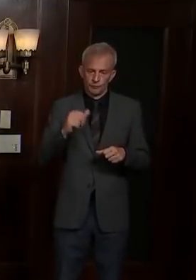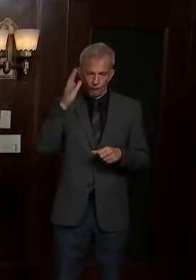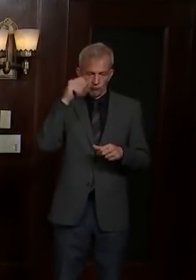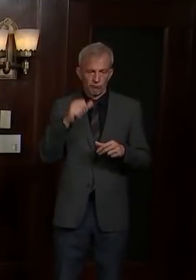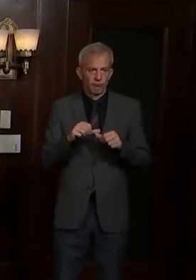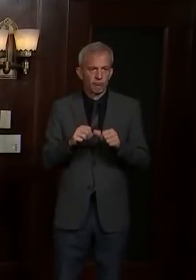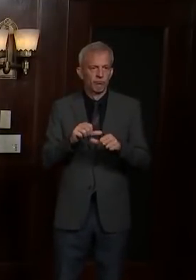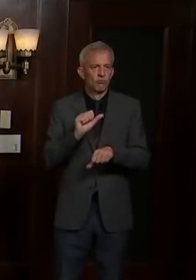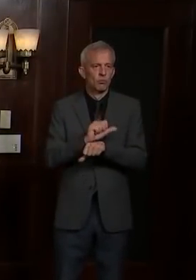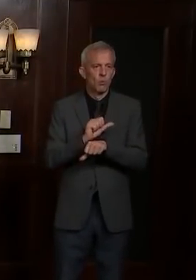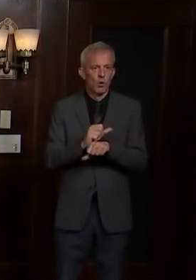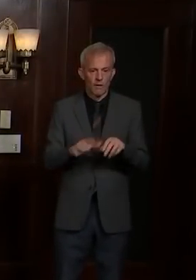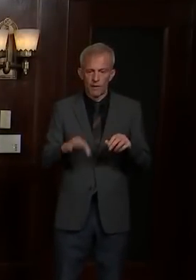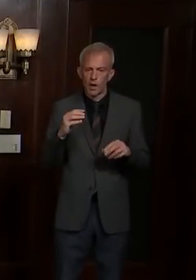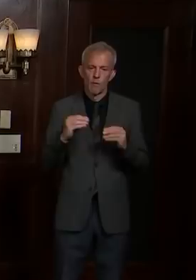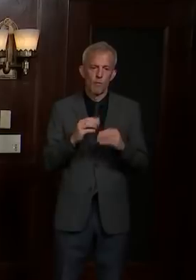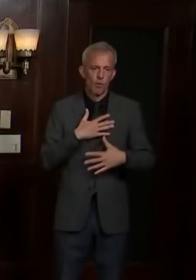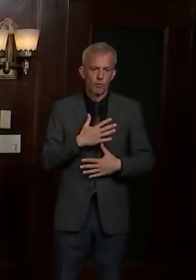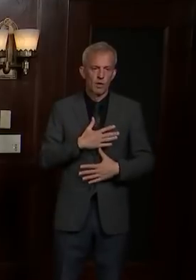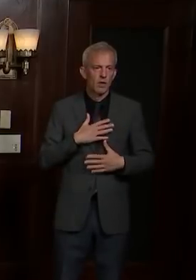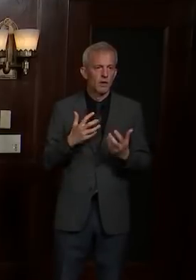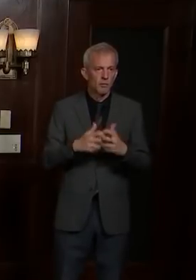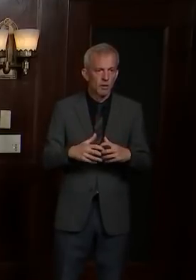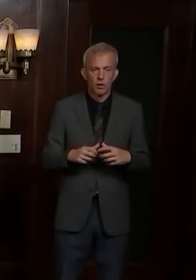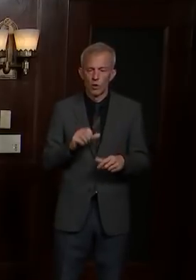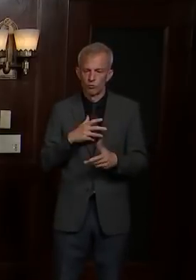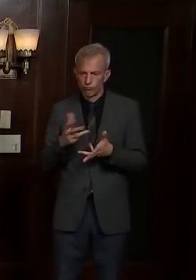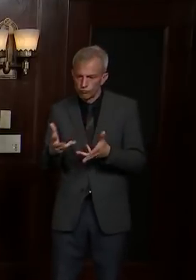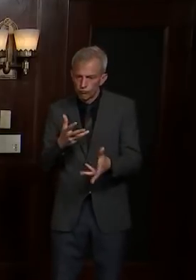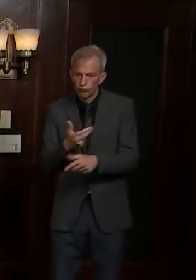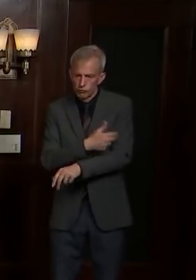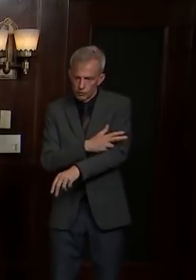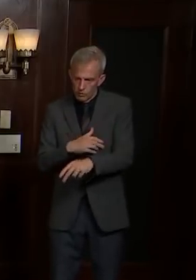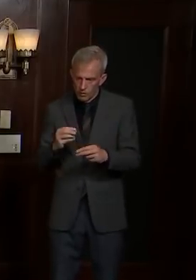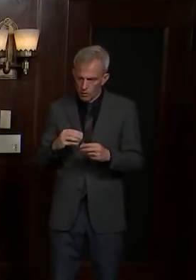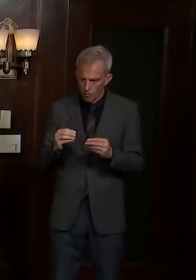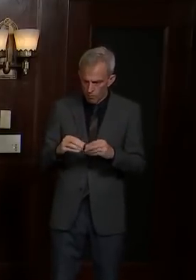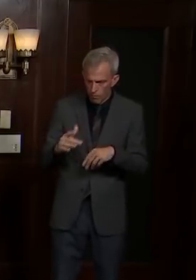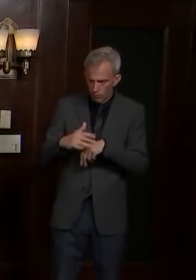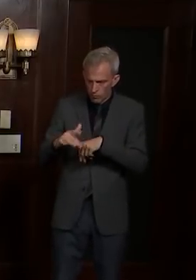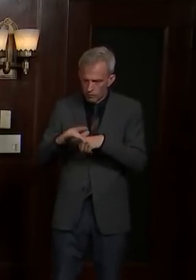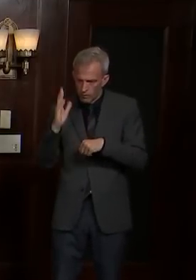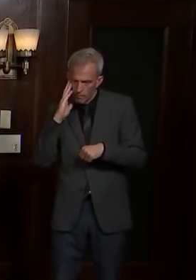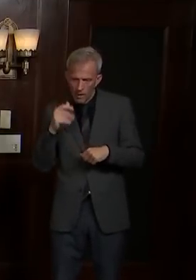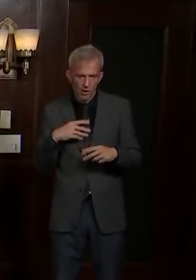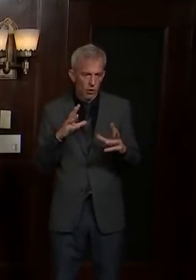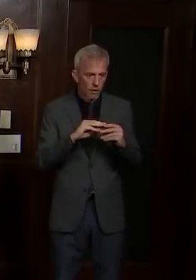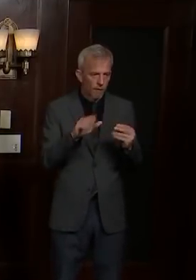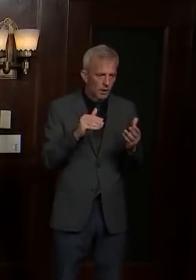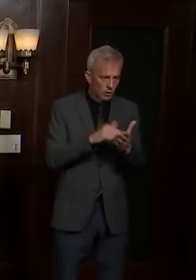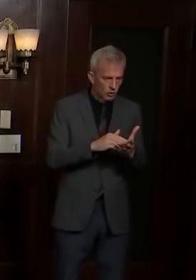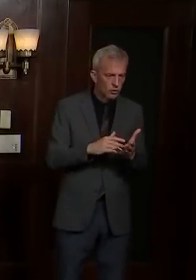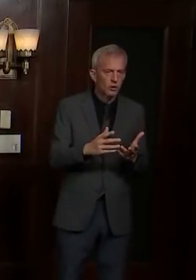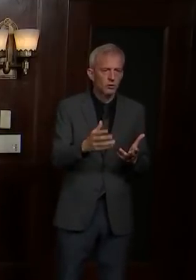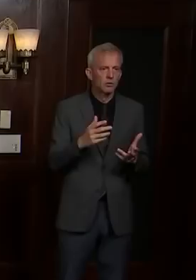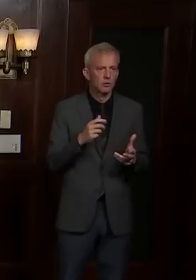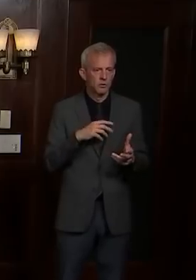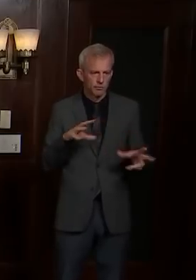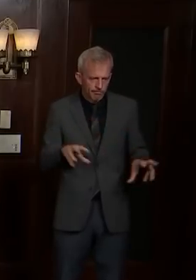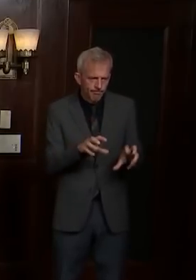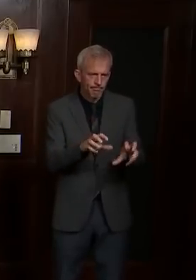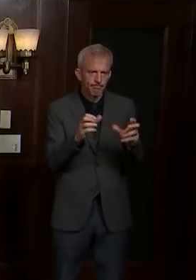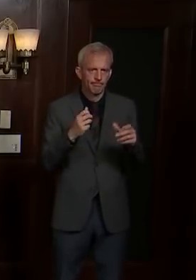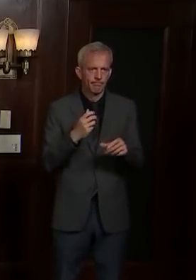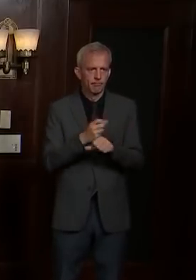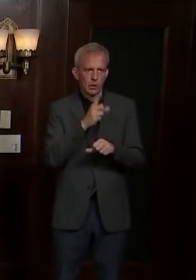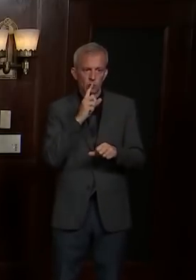find more ventilators, to work with hospitals for more beds, to work at the convention center and other places where we can make sure people can go. And as